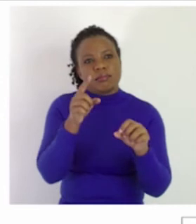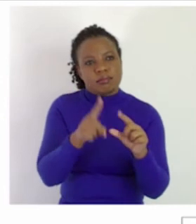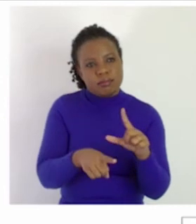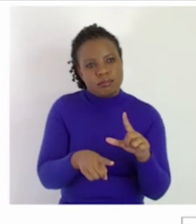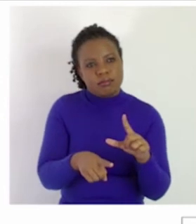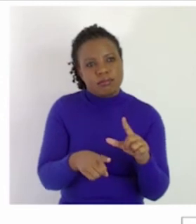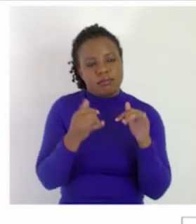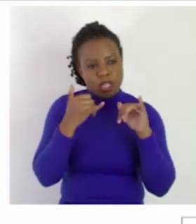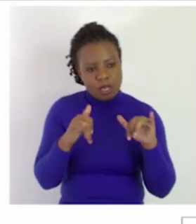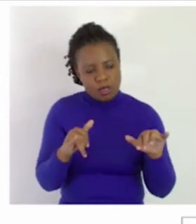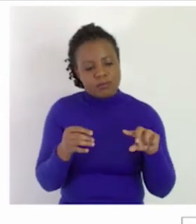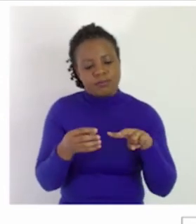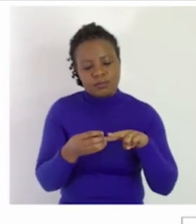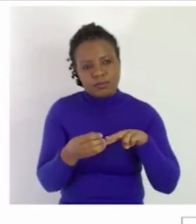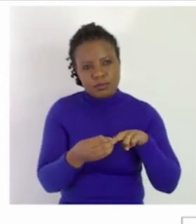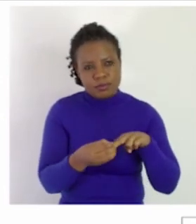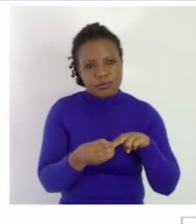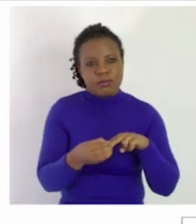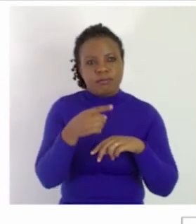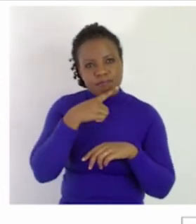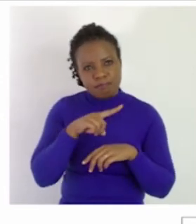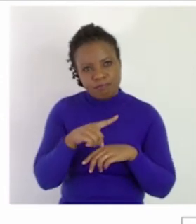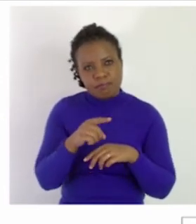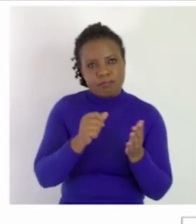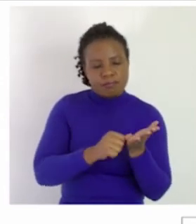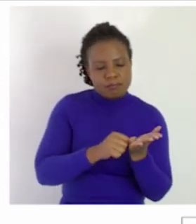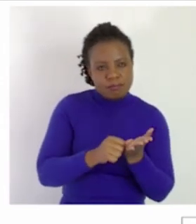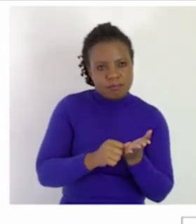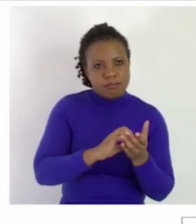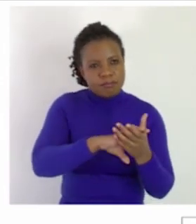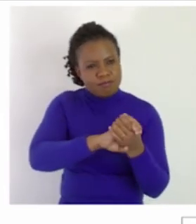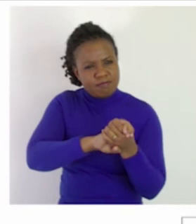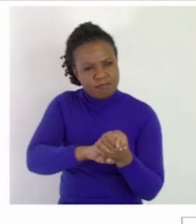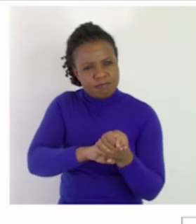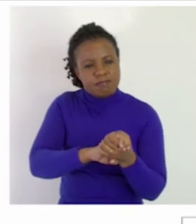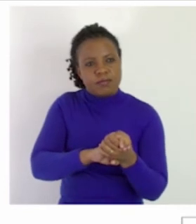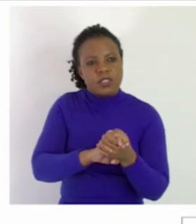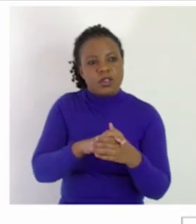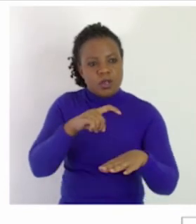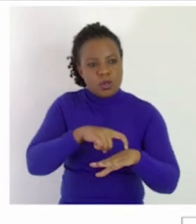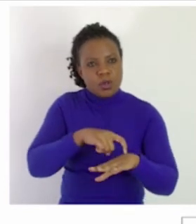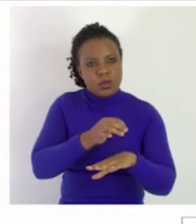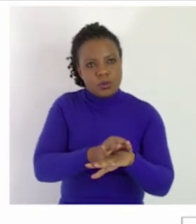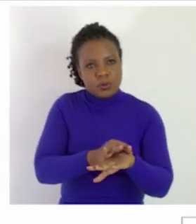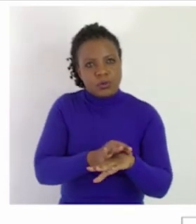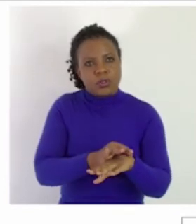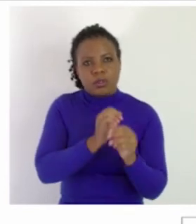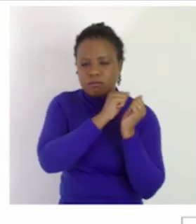eggs, cow, cherry, man, rubber, friends,